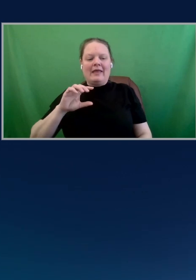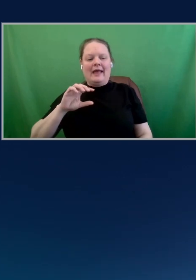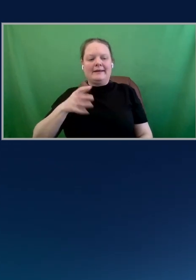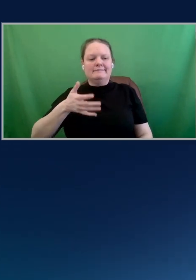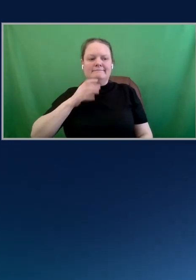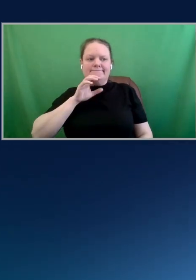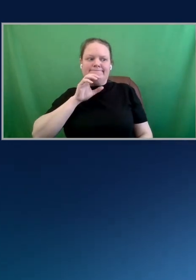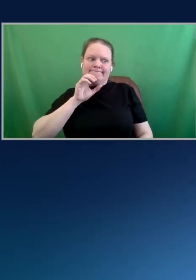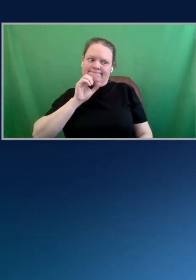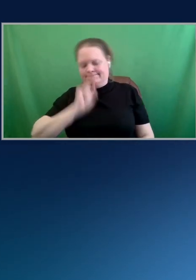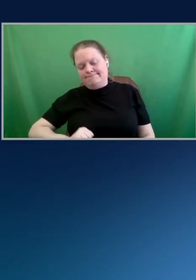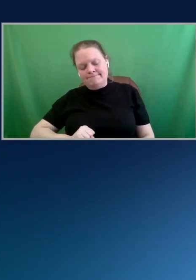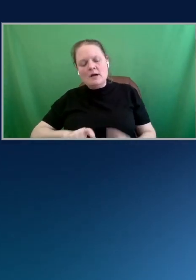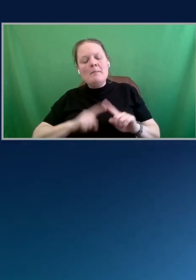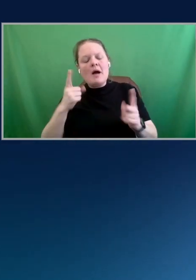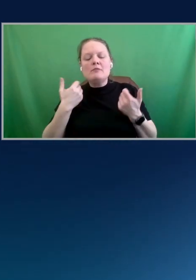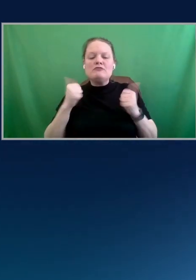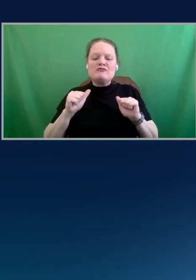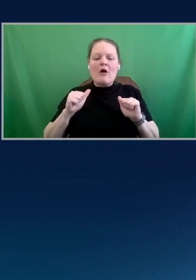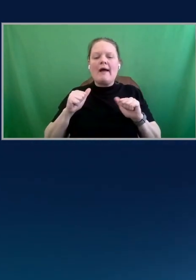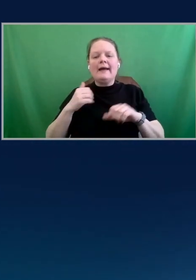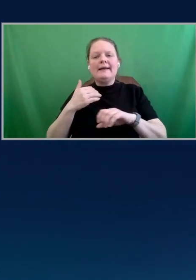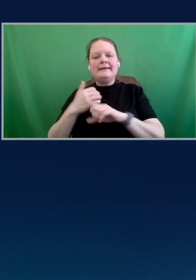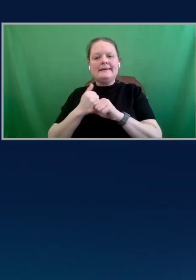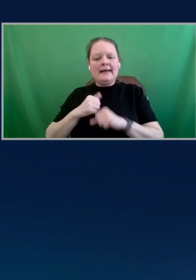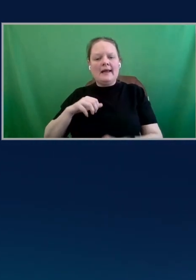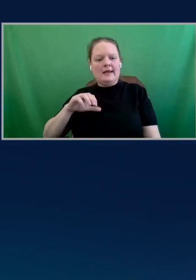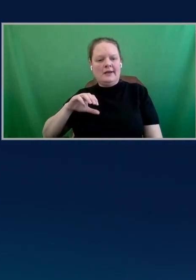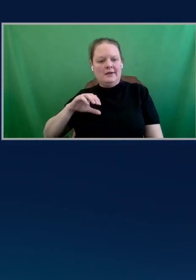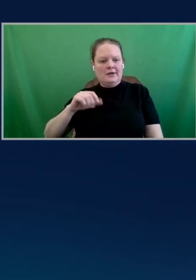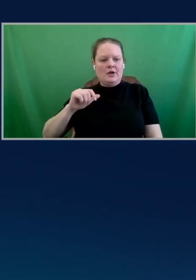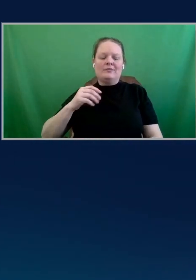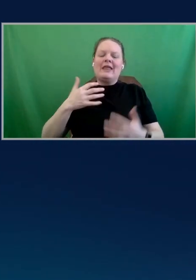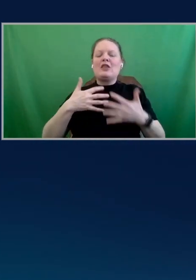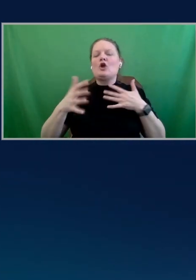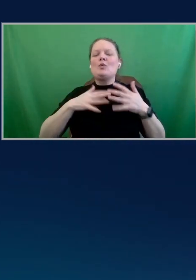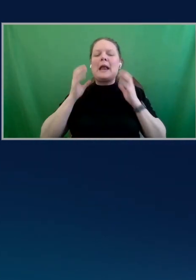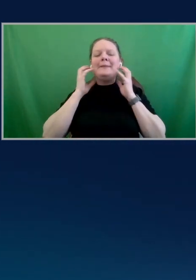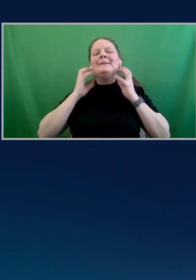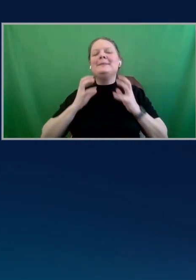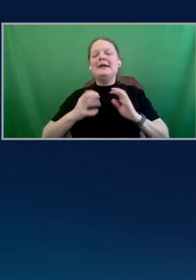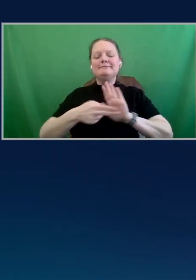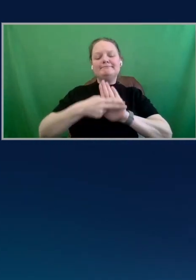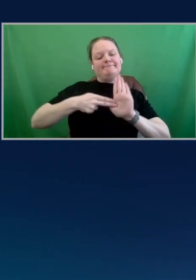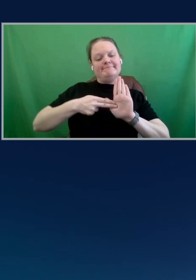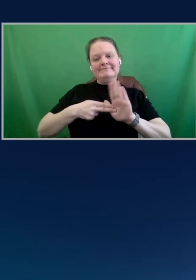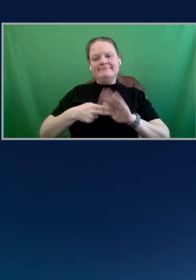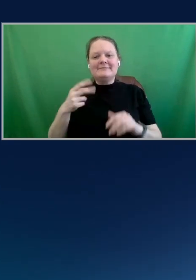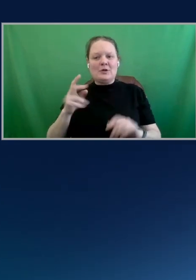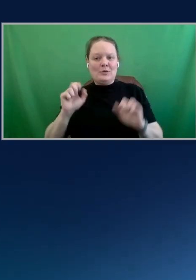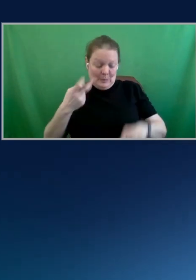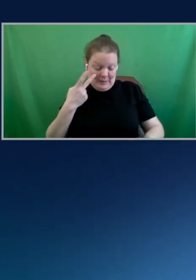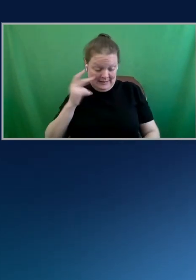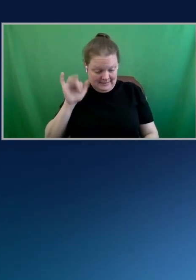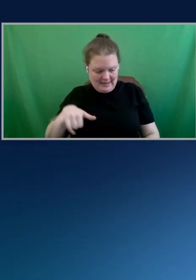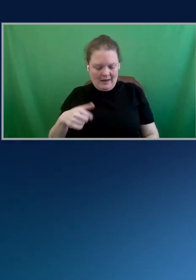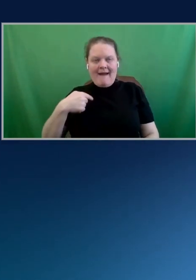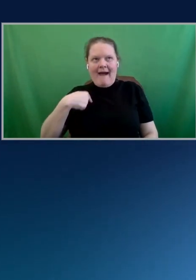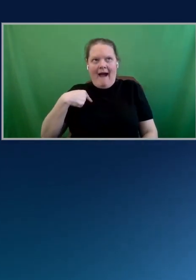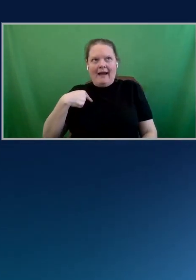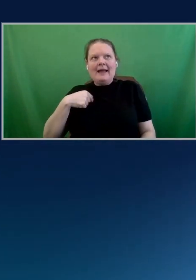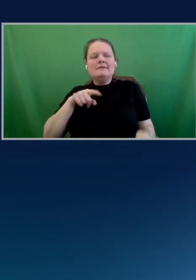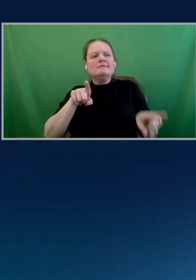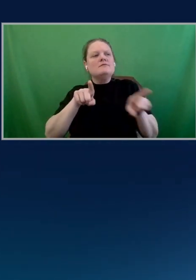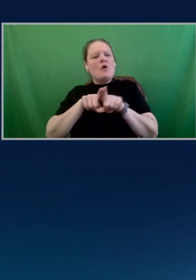I'm trying to earn the graybeard designation, as you can see. And so and I think a lot of people like me have a little bit